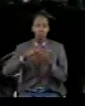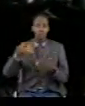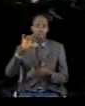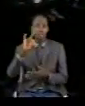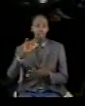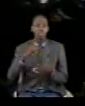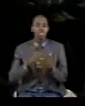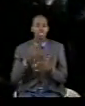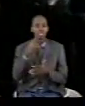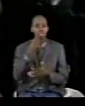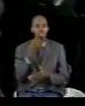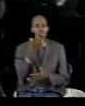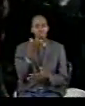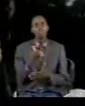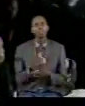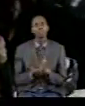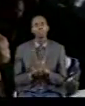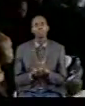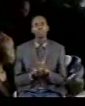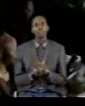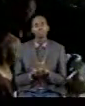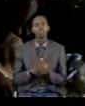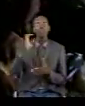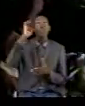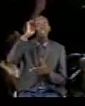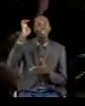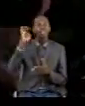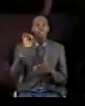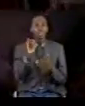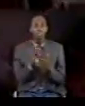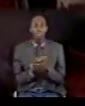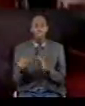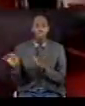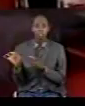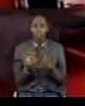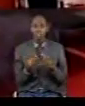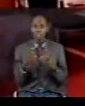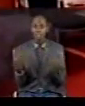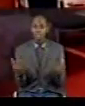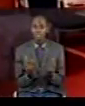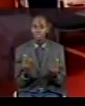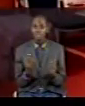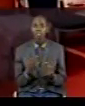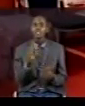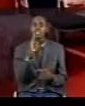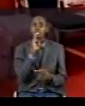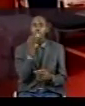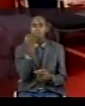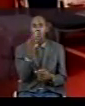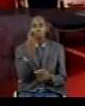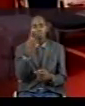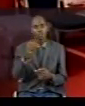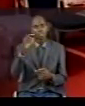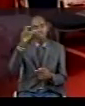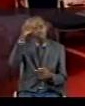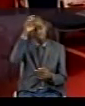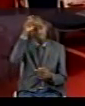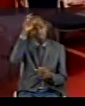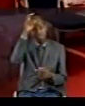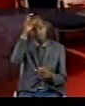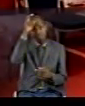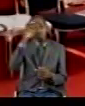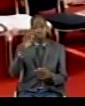tells us, he that committed sin is of the devil. I will not be of the